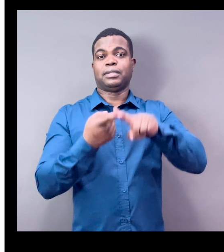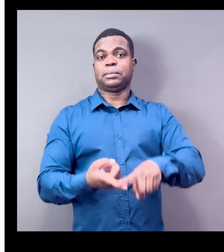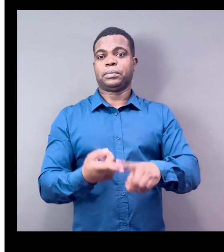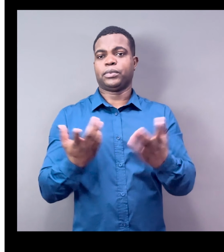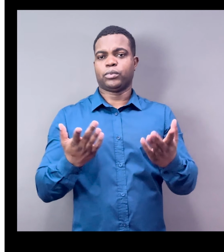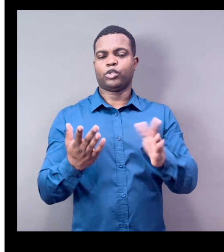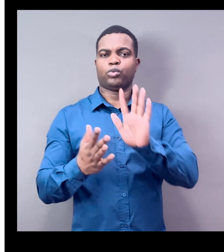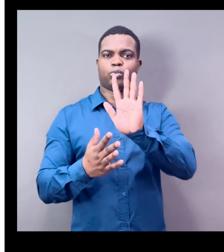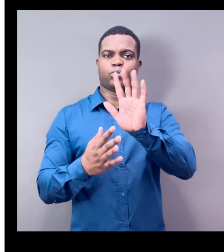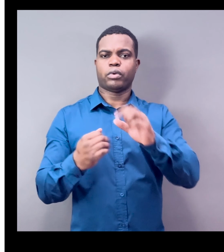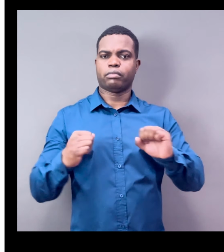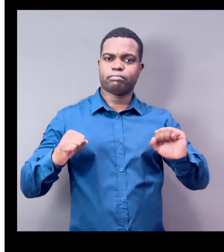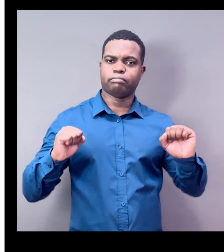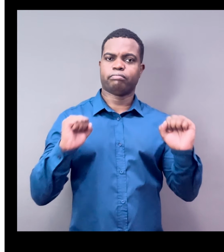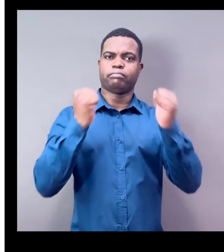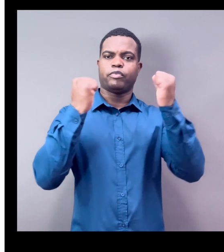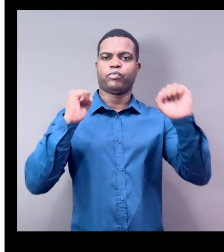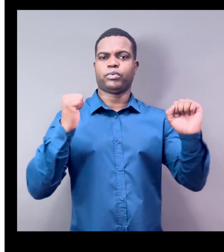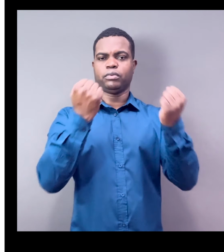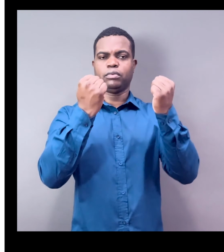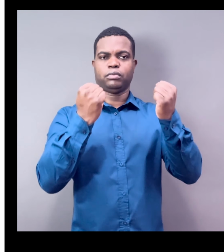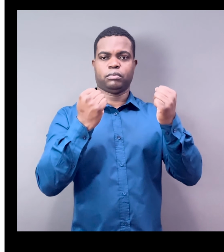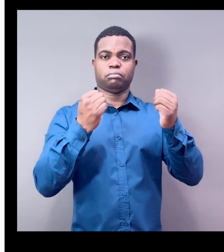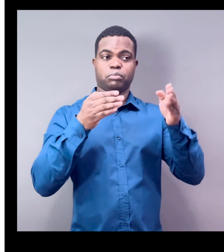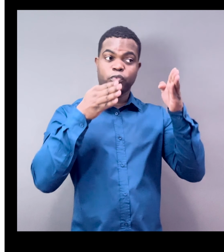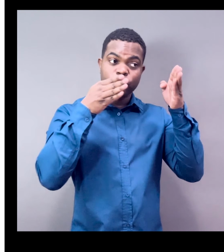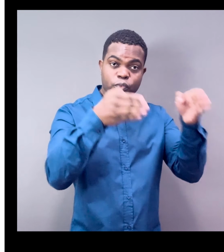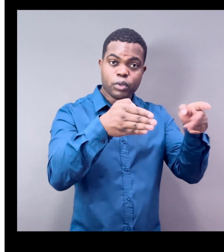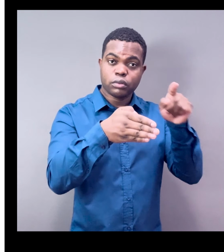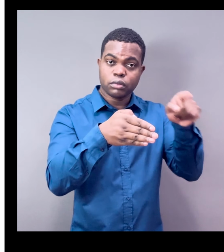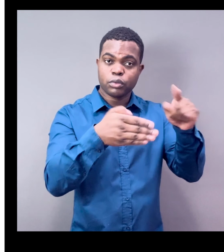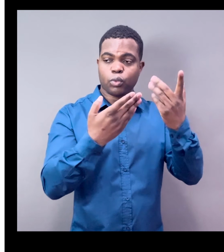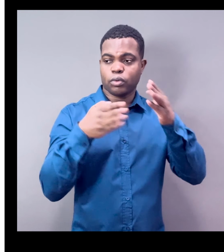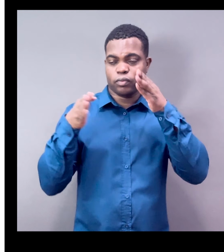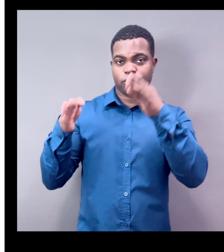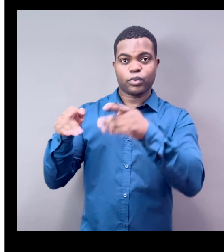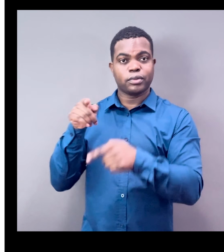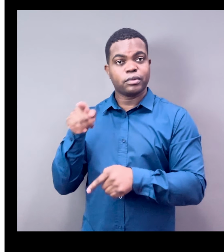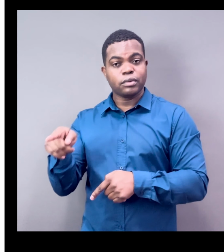efforts your community engagement is aiming at.